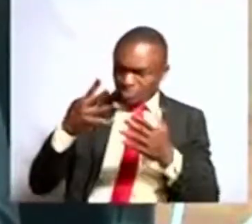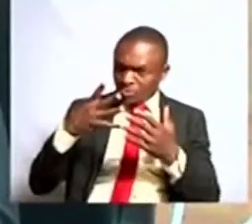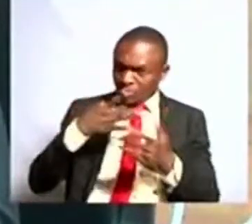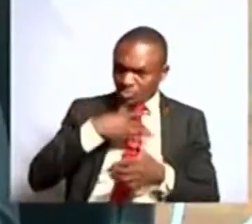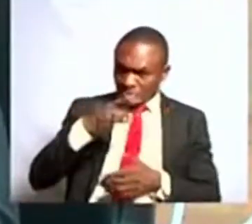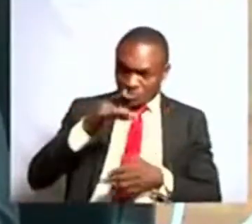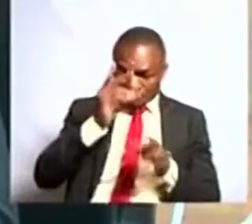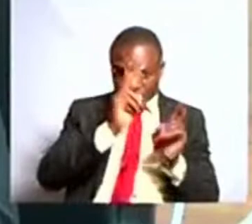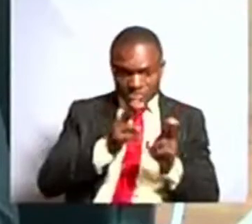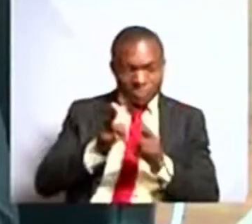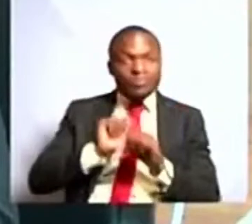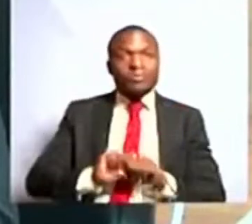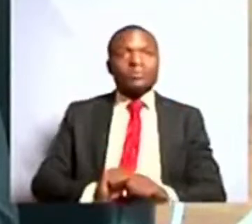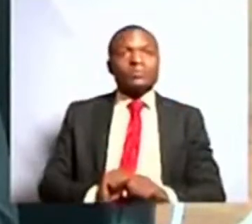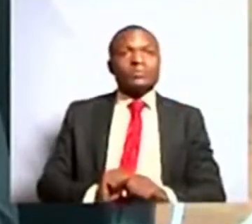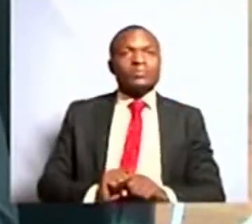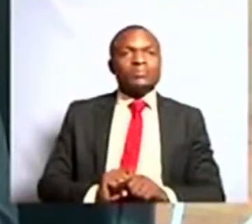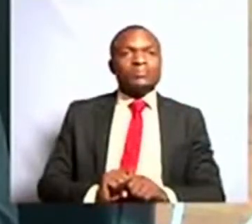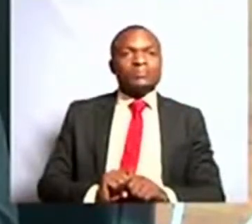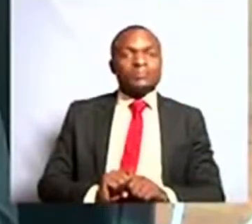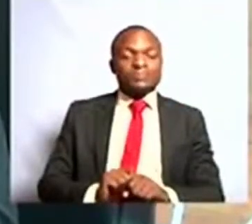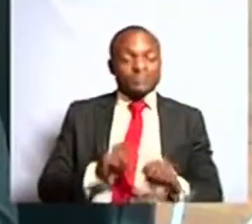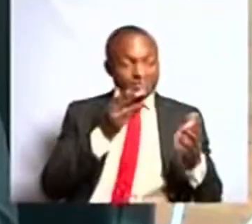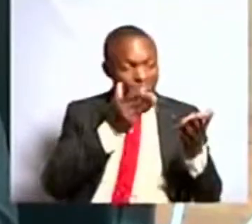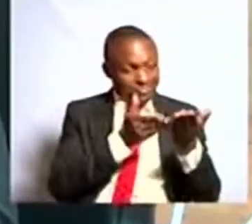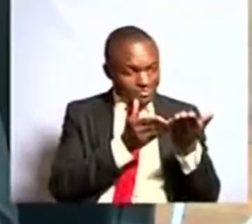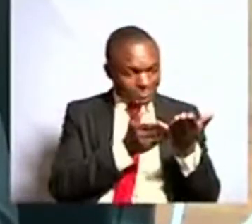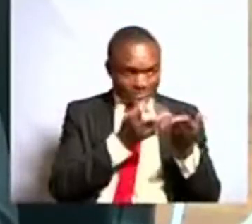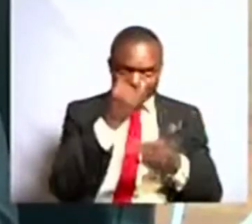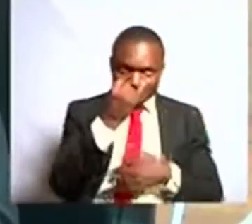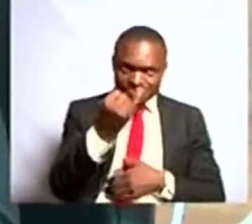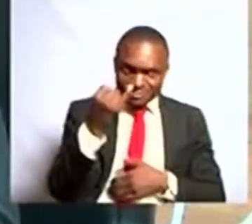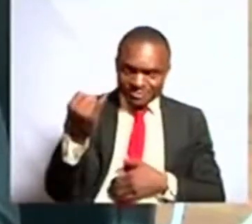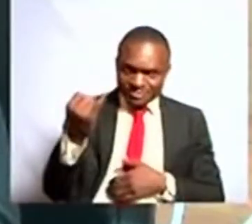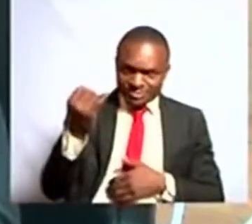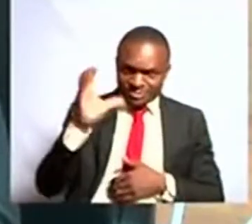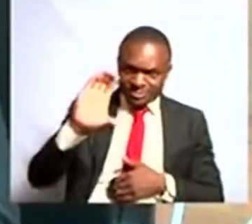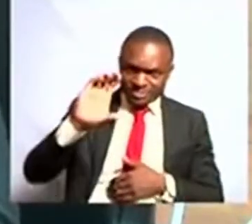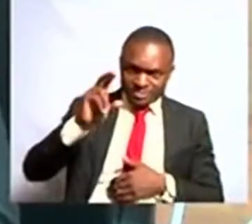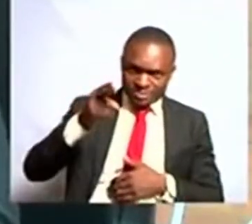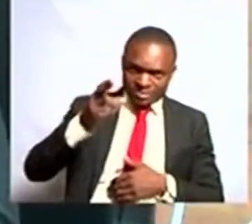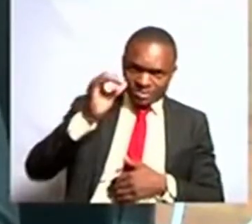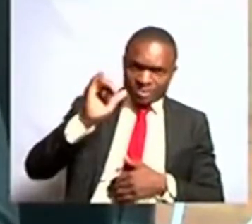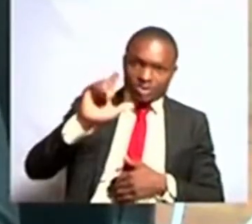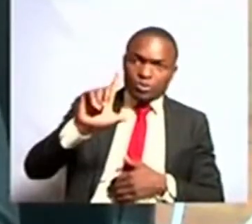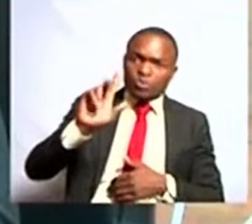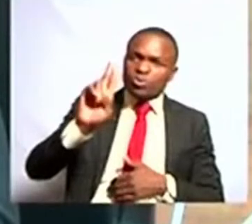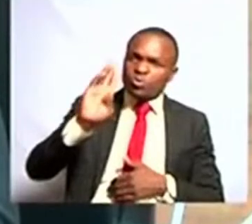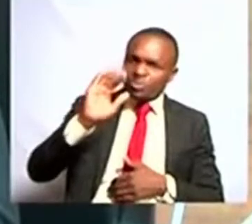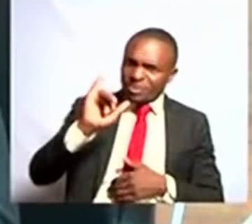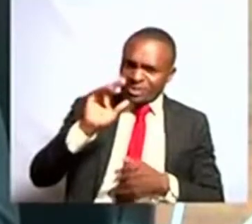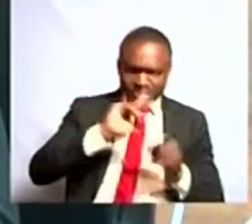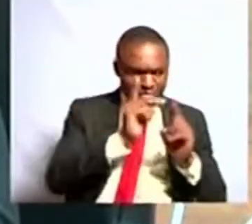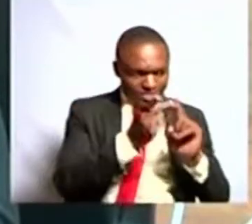a response on. This issue of Chirubi district.